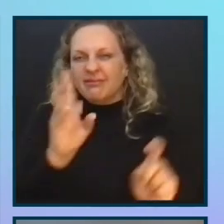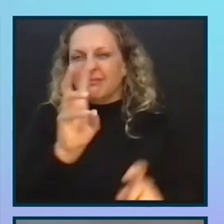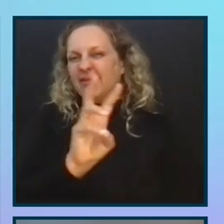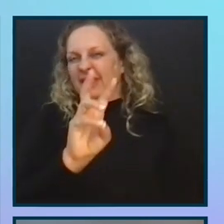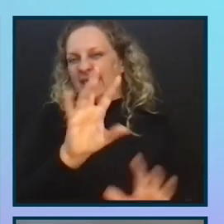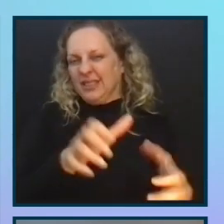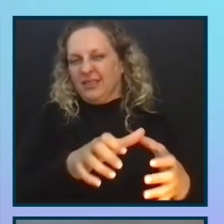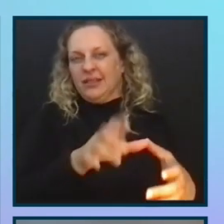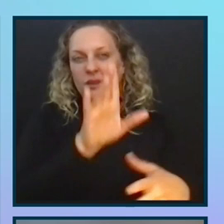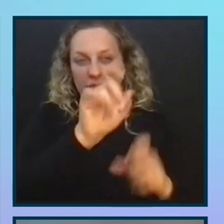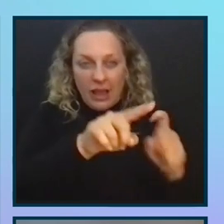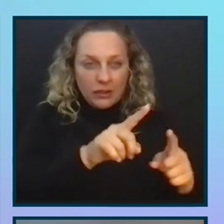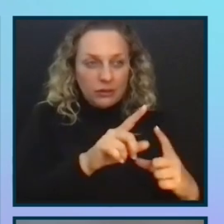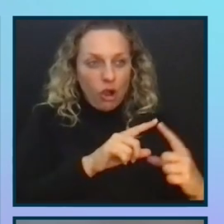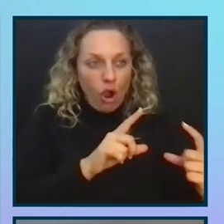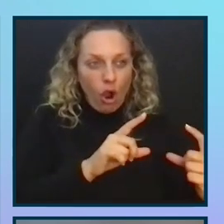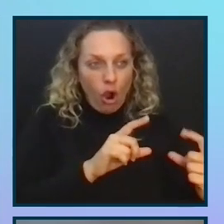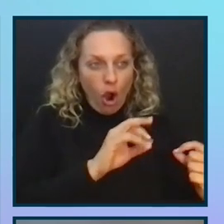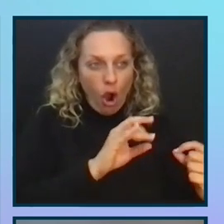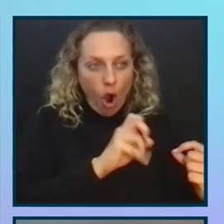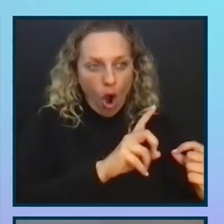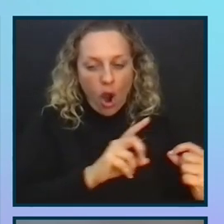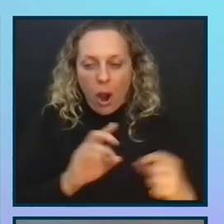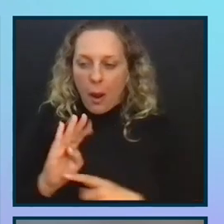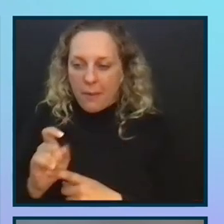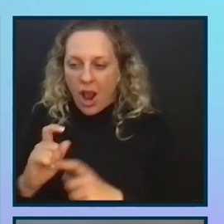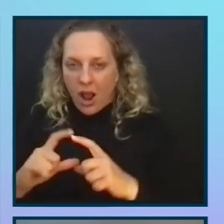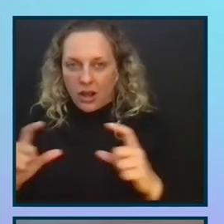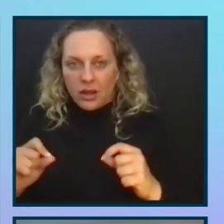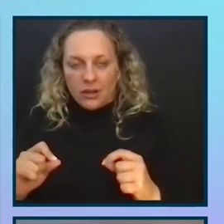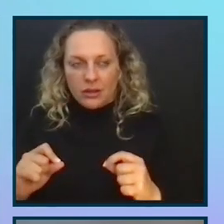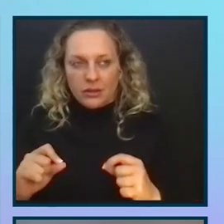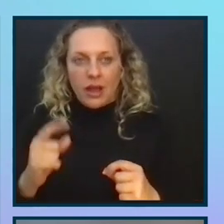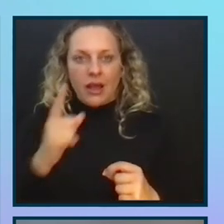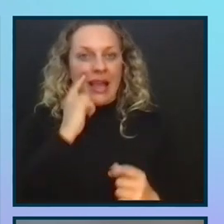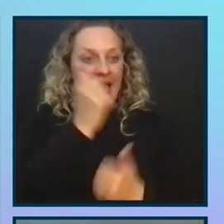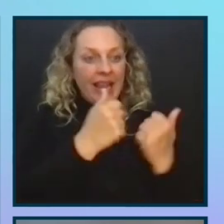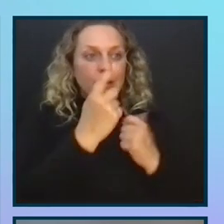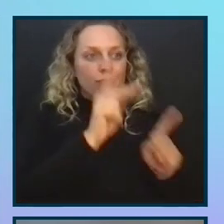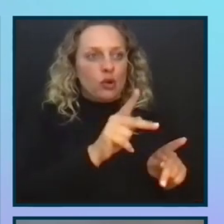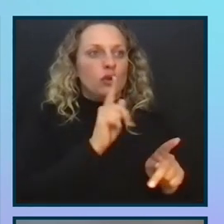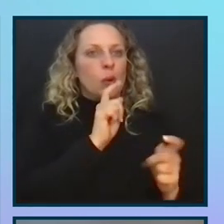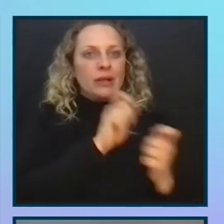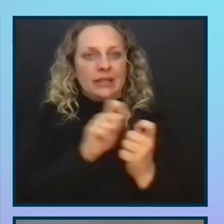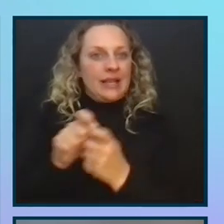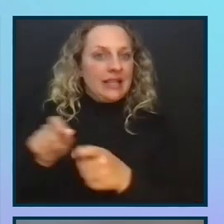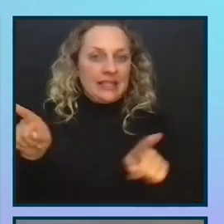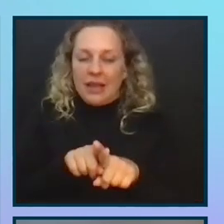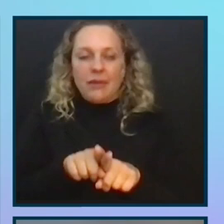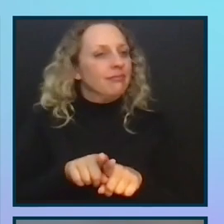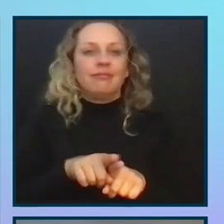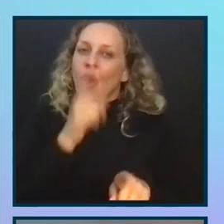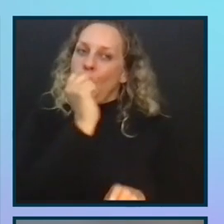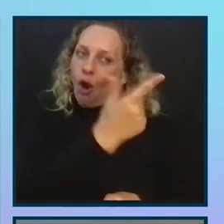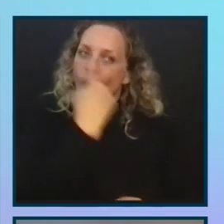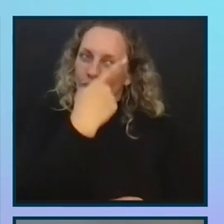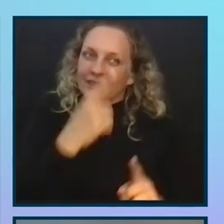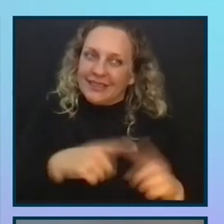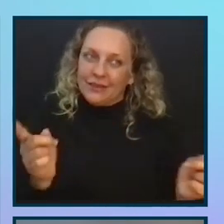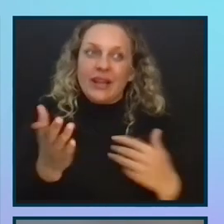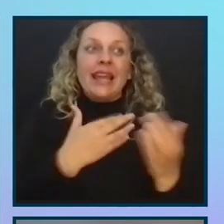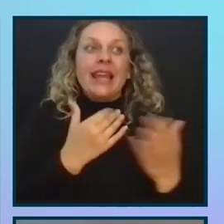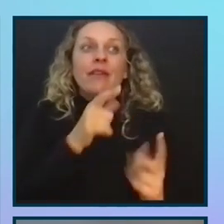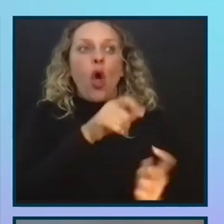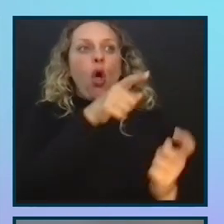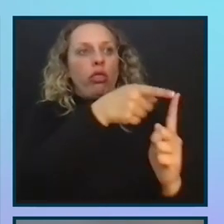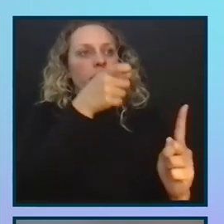a card or a box, you would get a huge array of results, even though the component's intent may be the same. As a design system